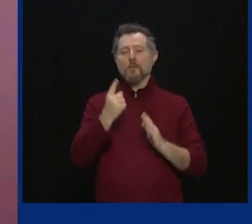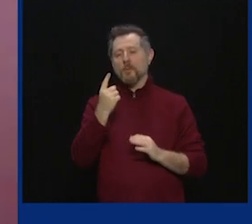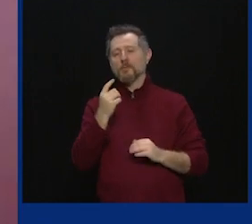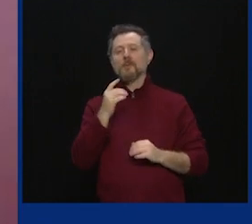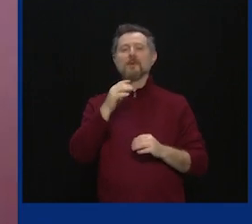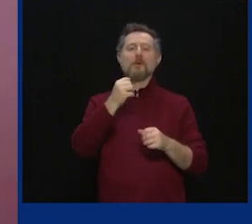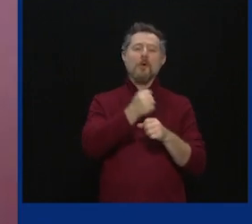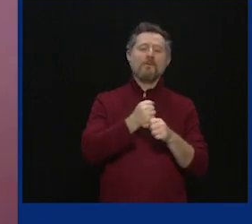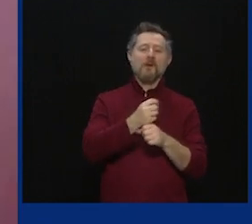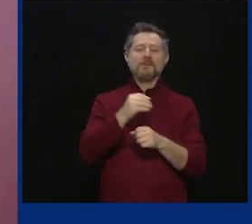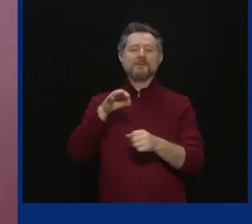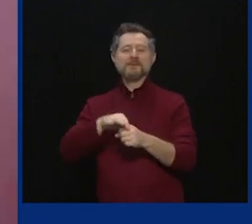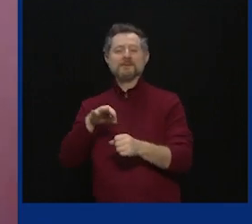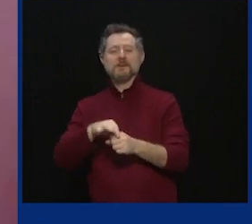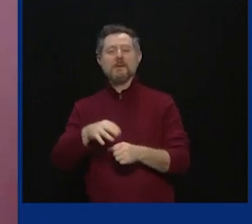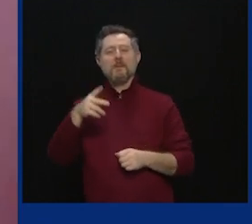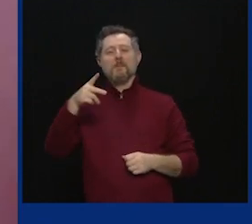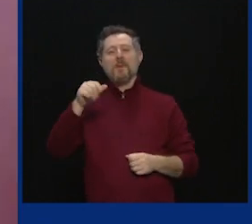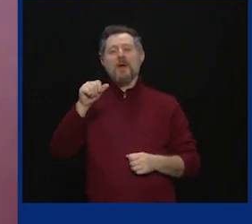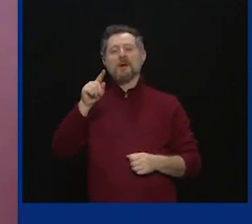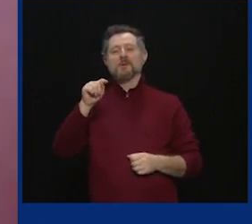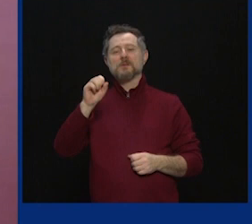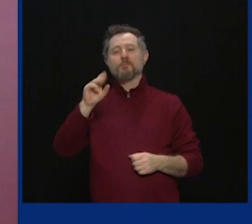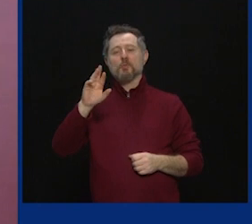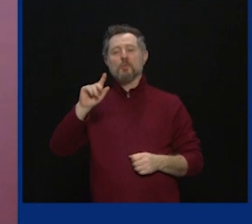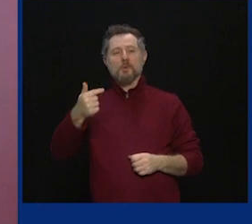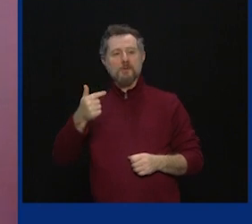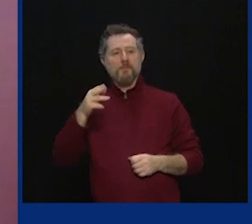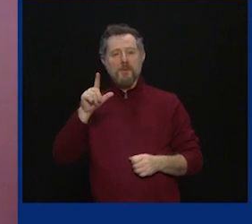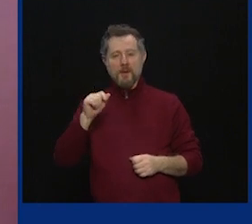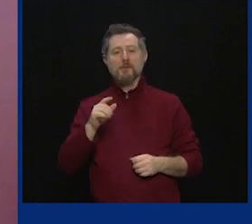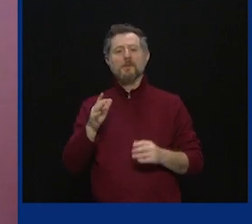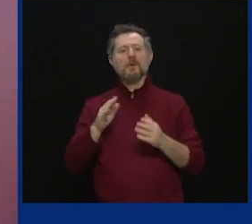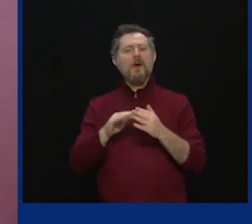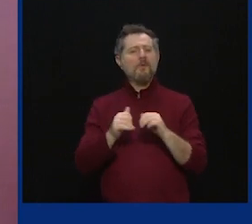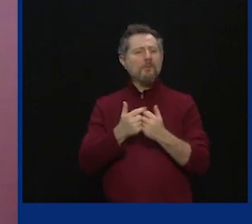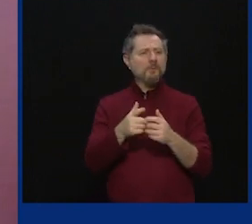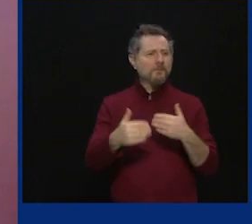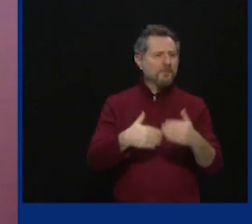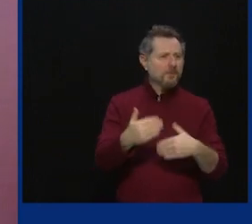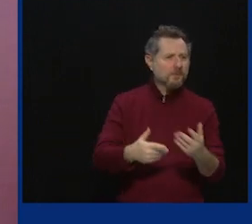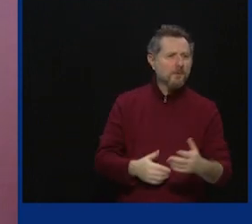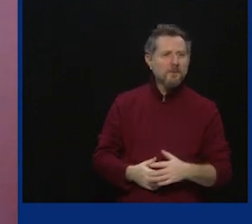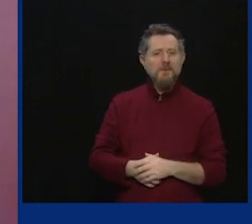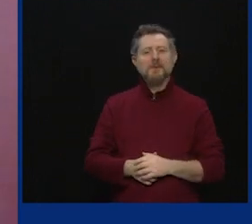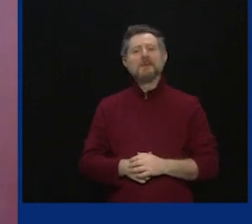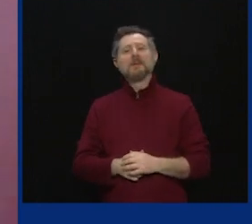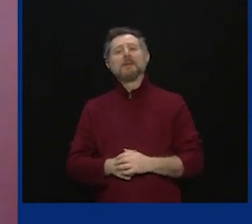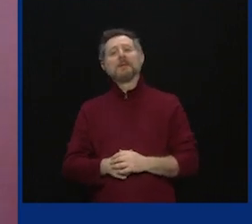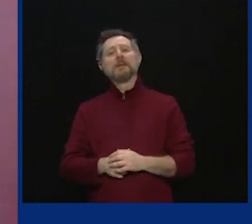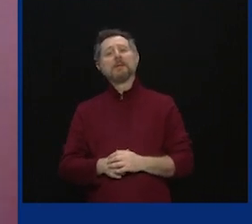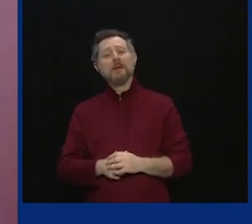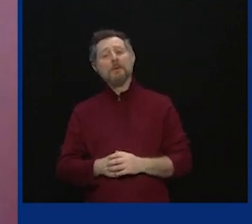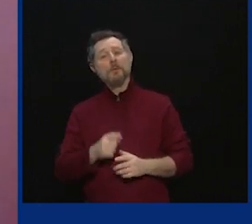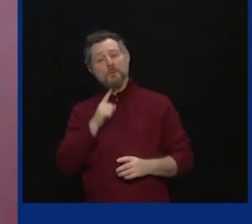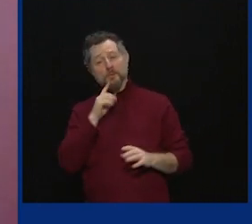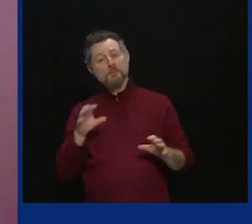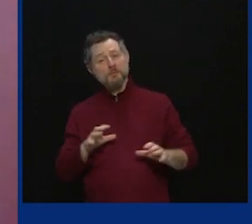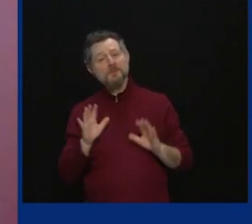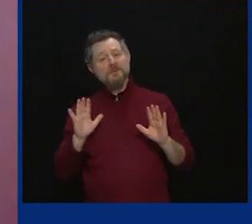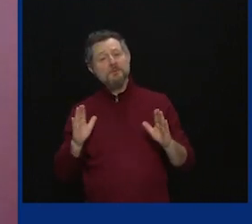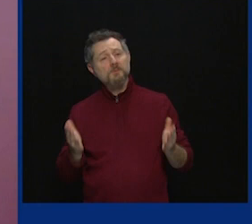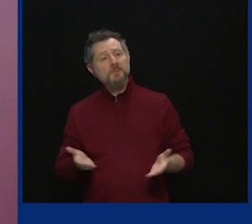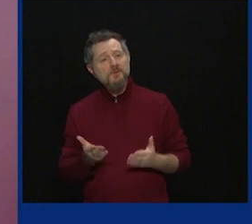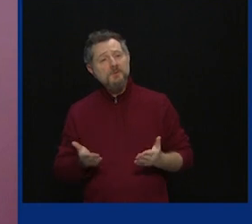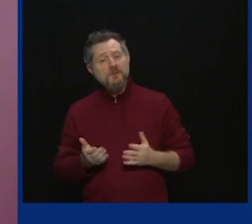We're doing great up here. We back in the end of August when the spread really hit our county hard, and